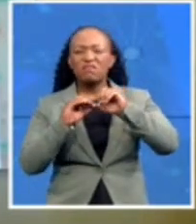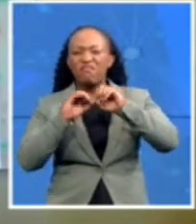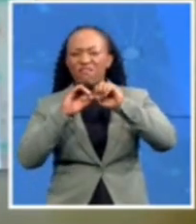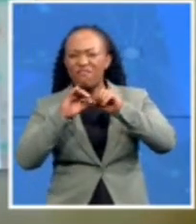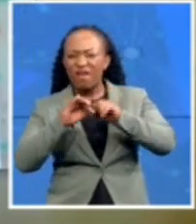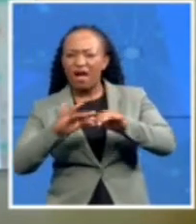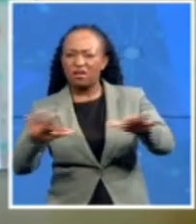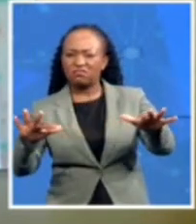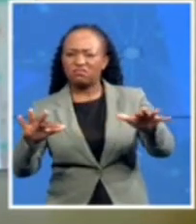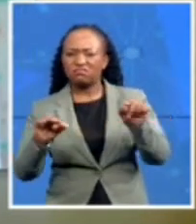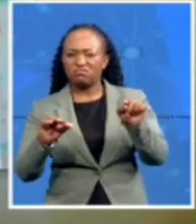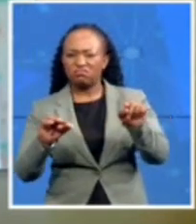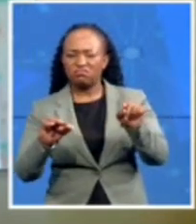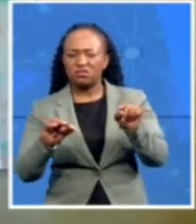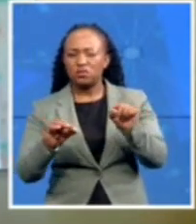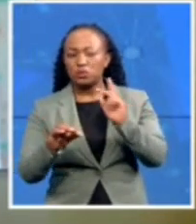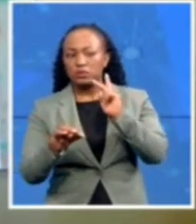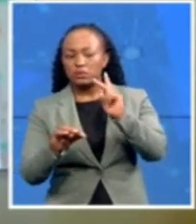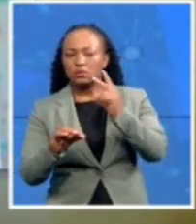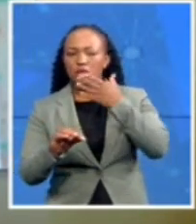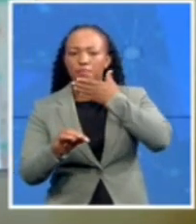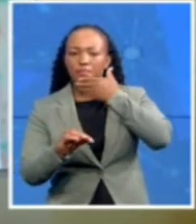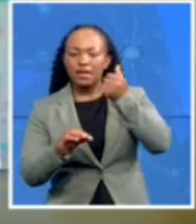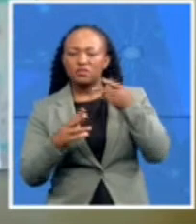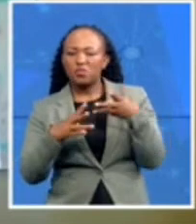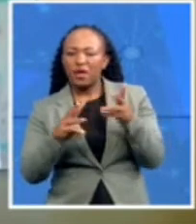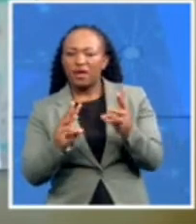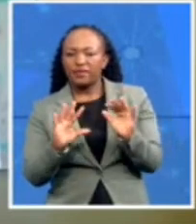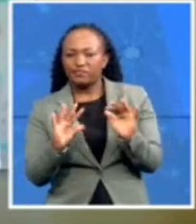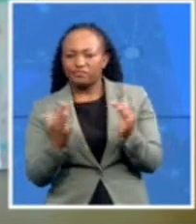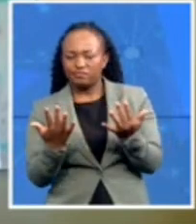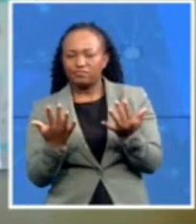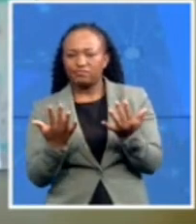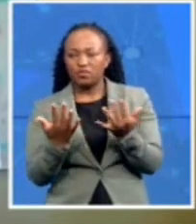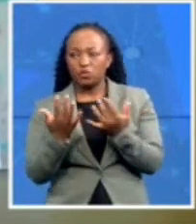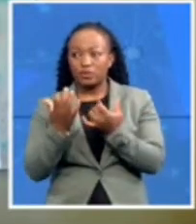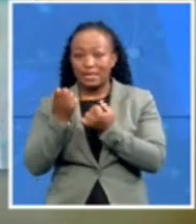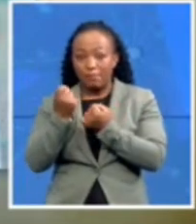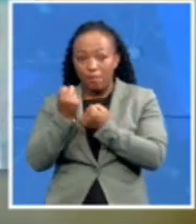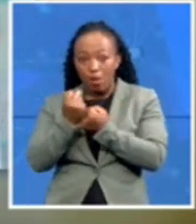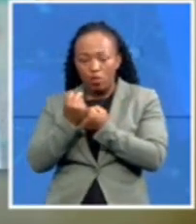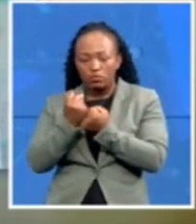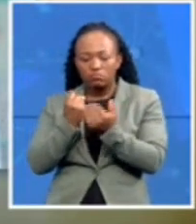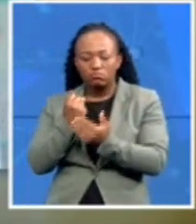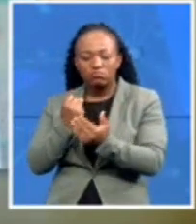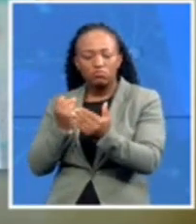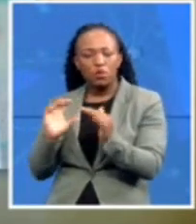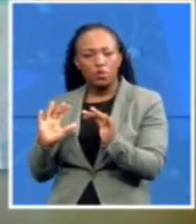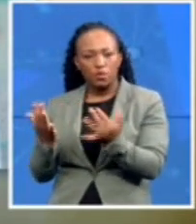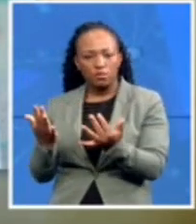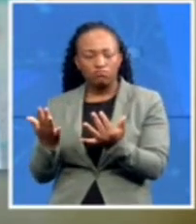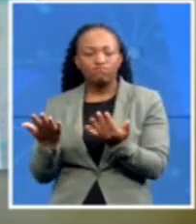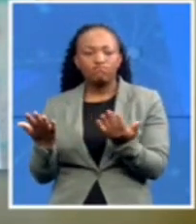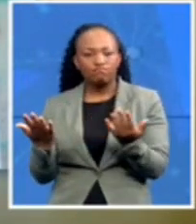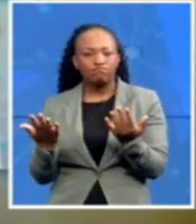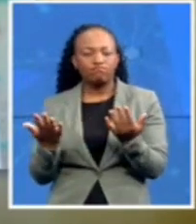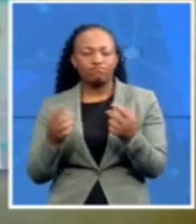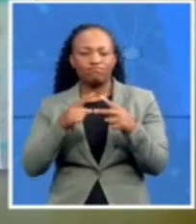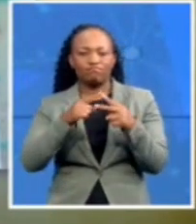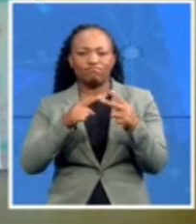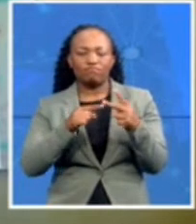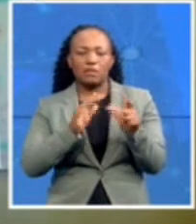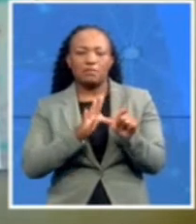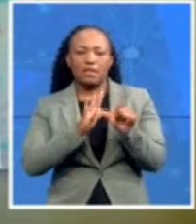we can then support them going forward. So those are the main reasons that have been cited. Thank you,